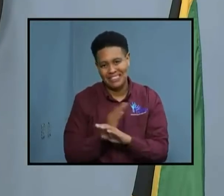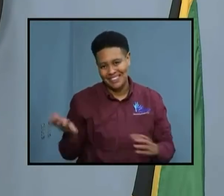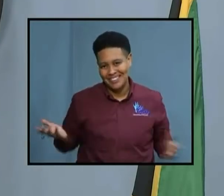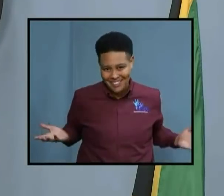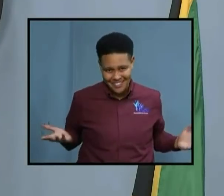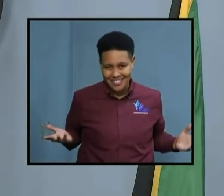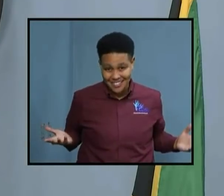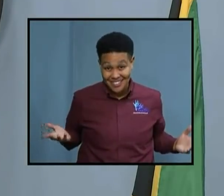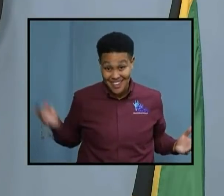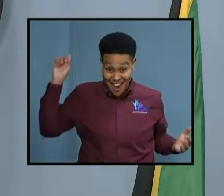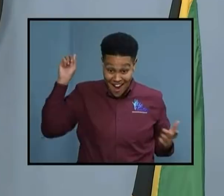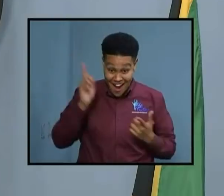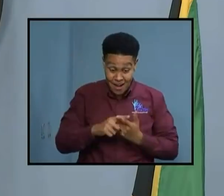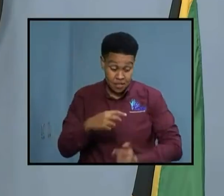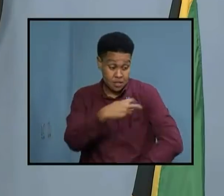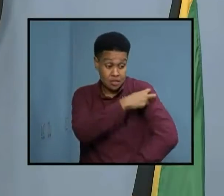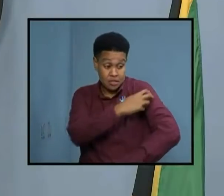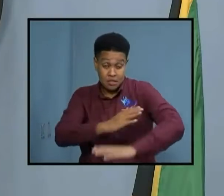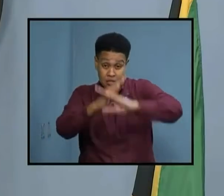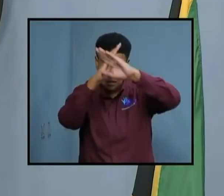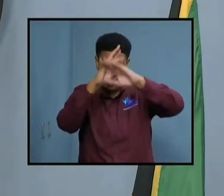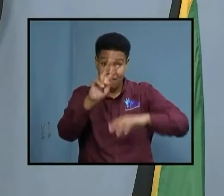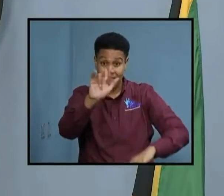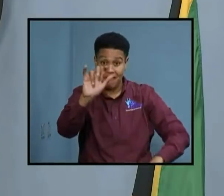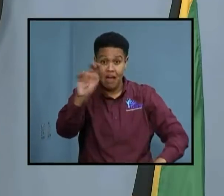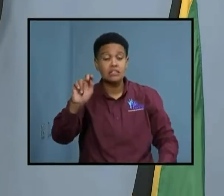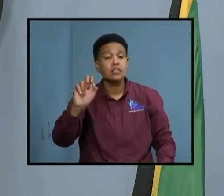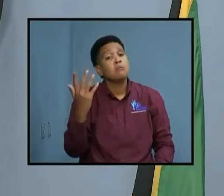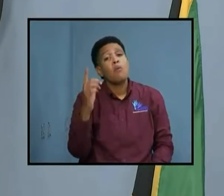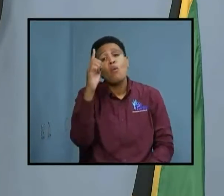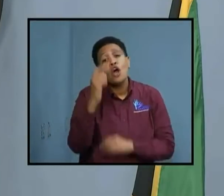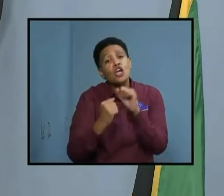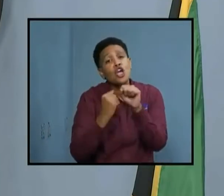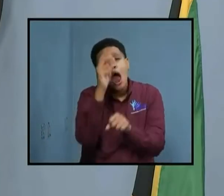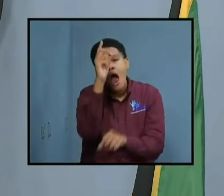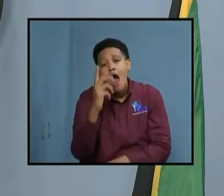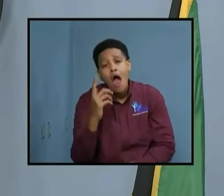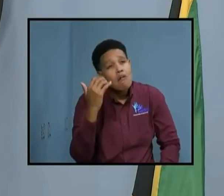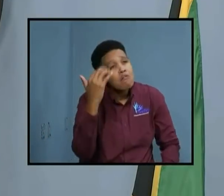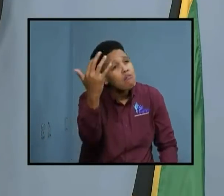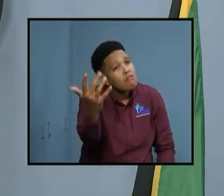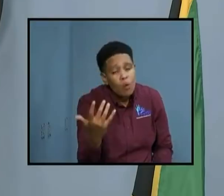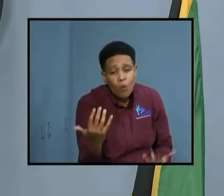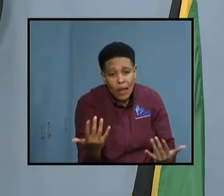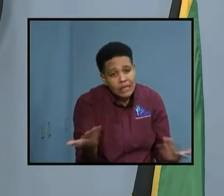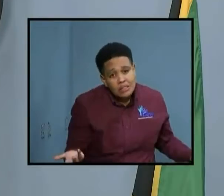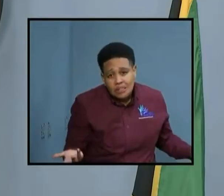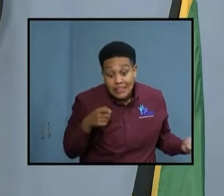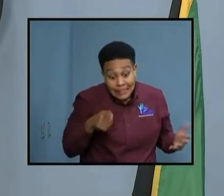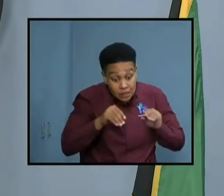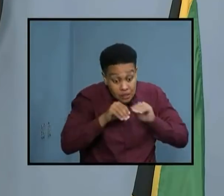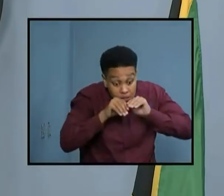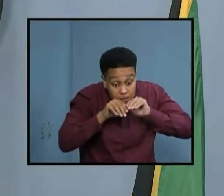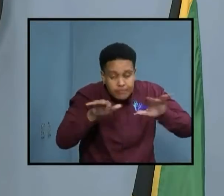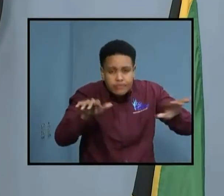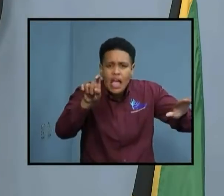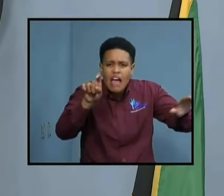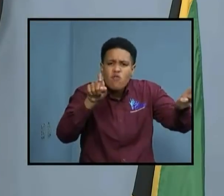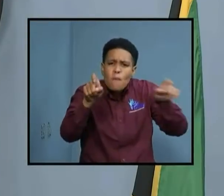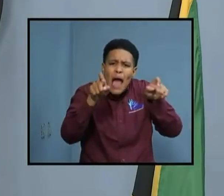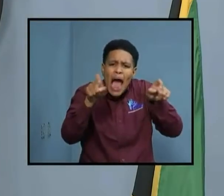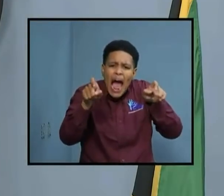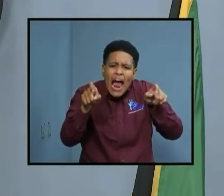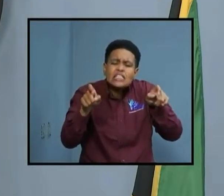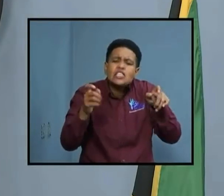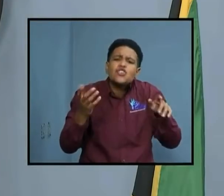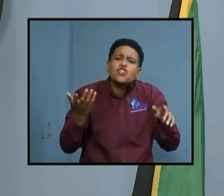get a viable vaccine, which is at least 1.5 years away, this outbreak has to be managed